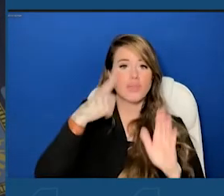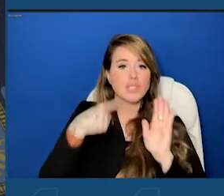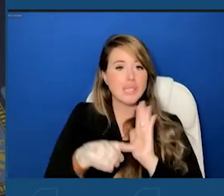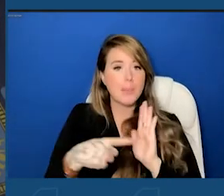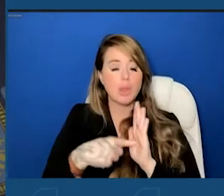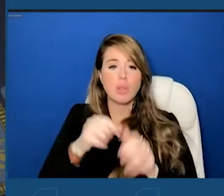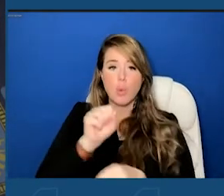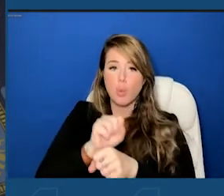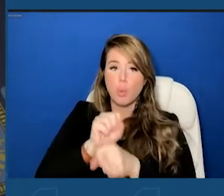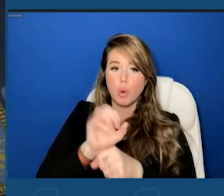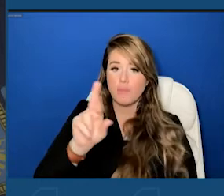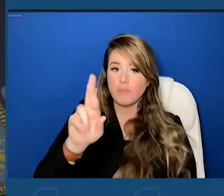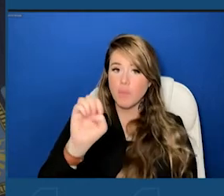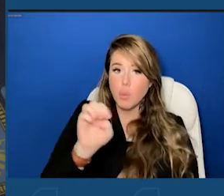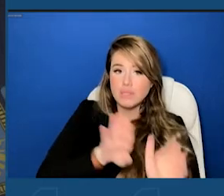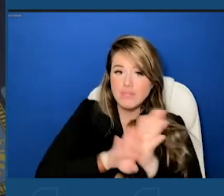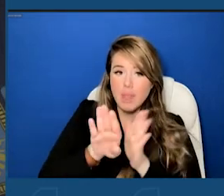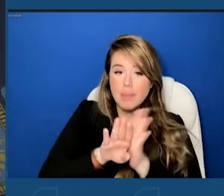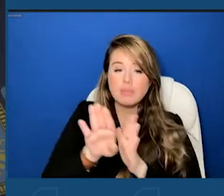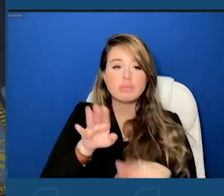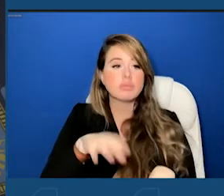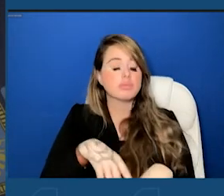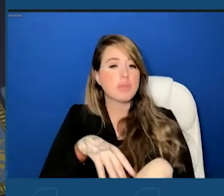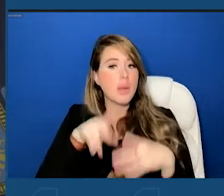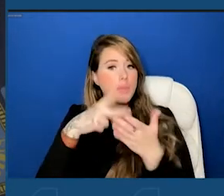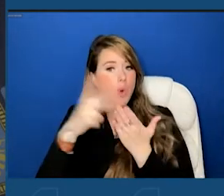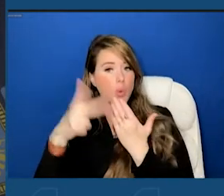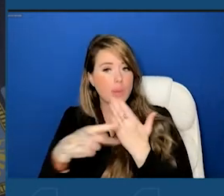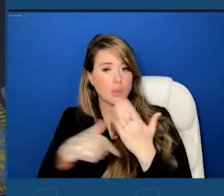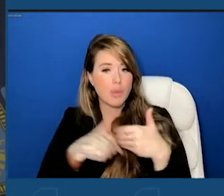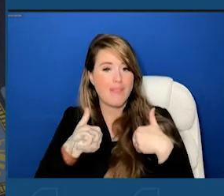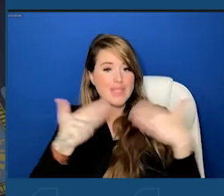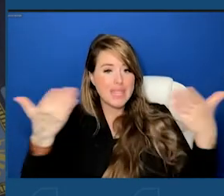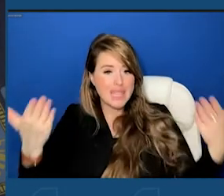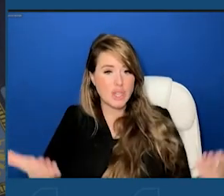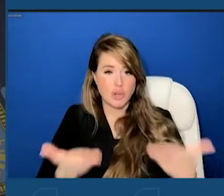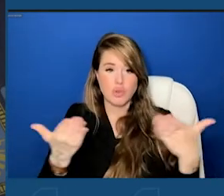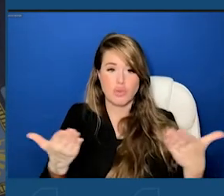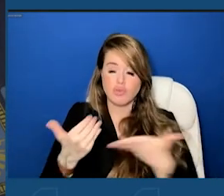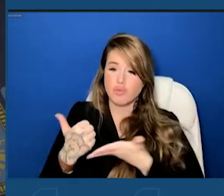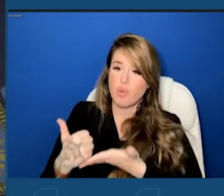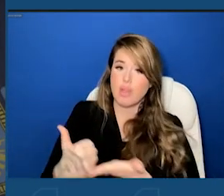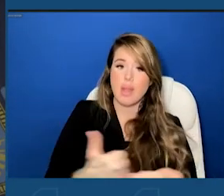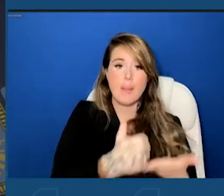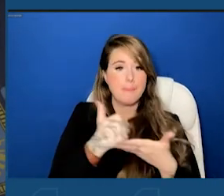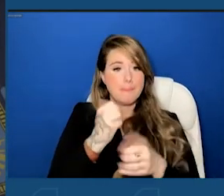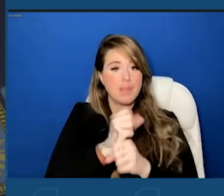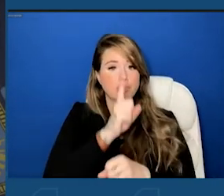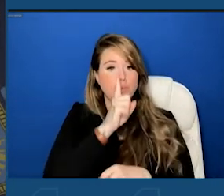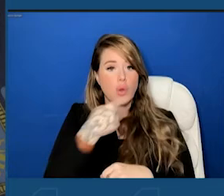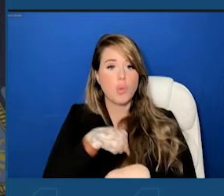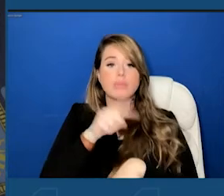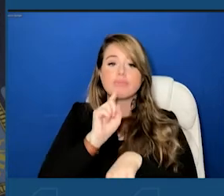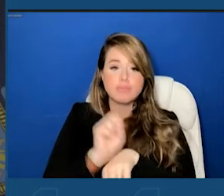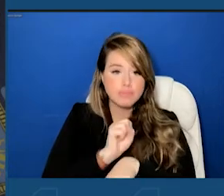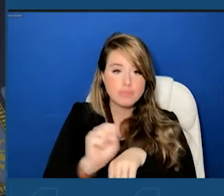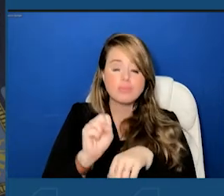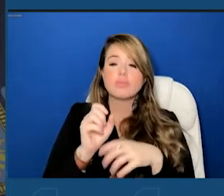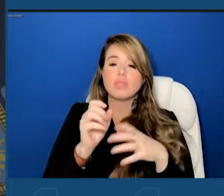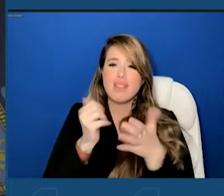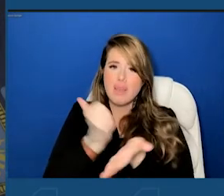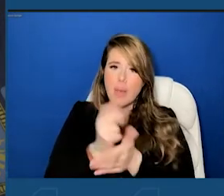development that you support, a lot of the programs that are here to help to ensure that we are putting people on a different